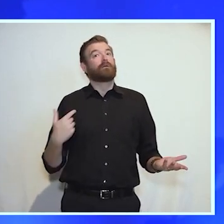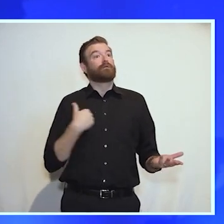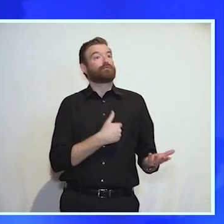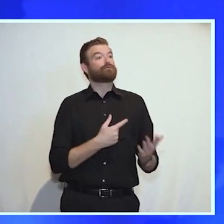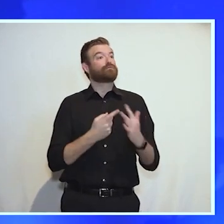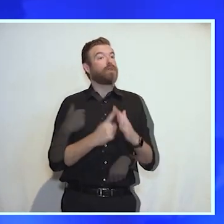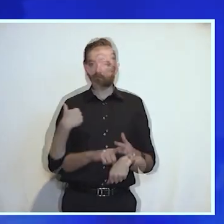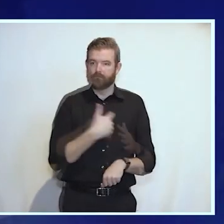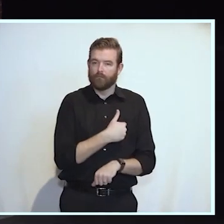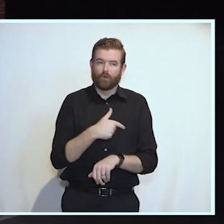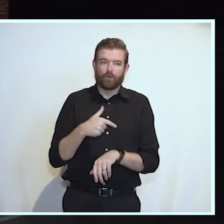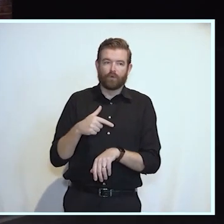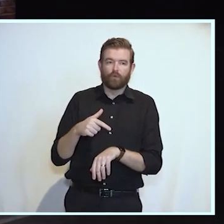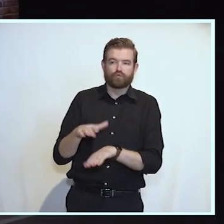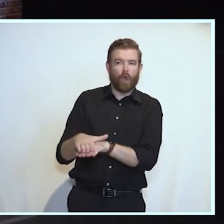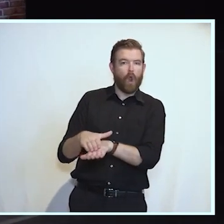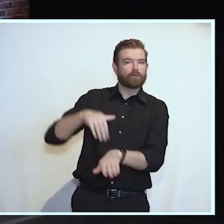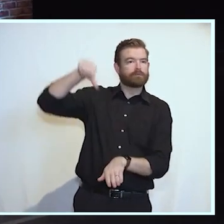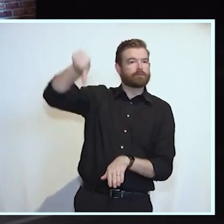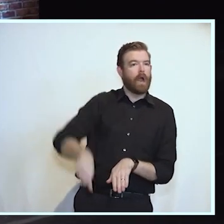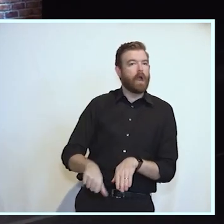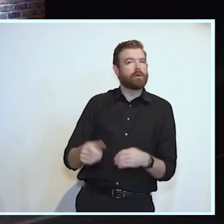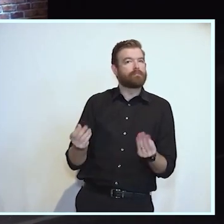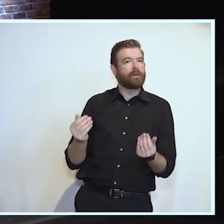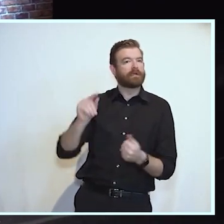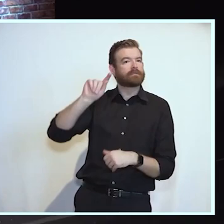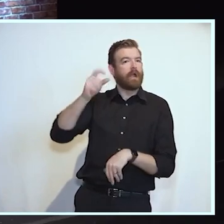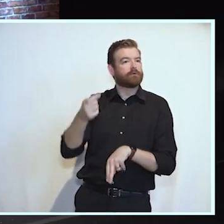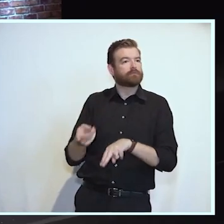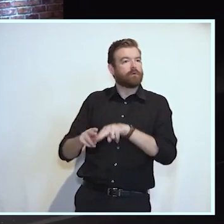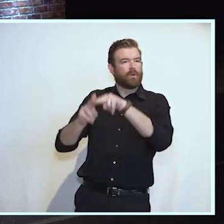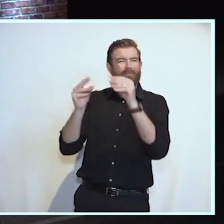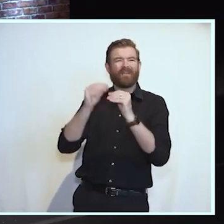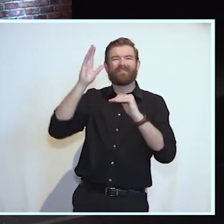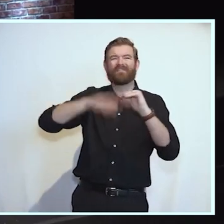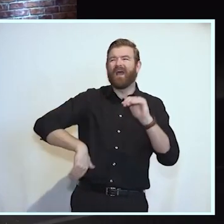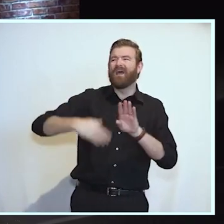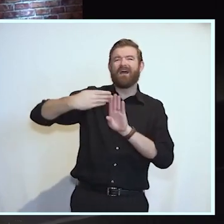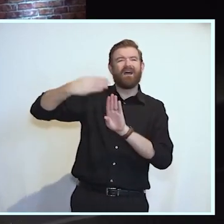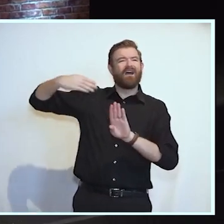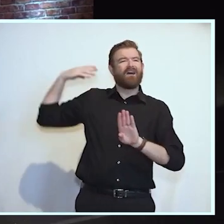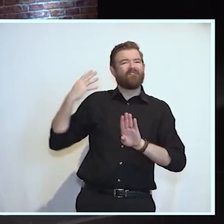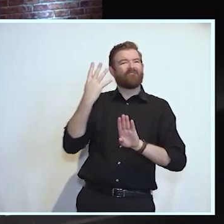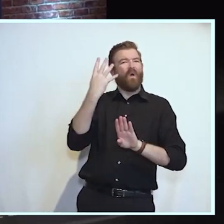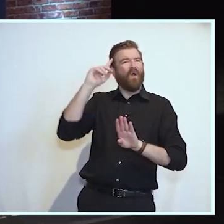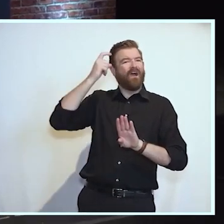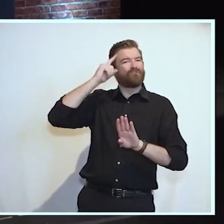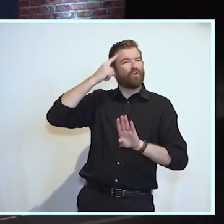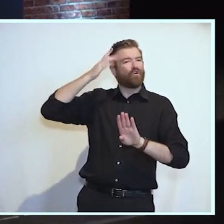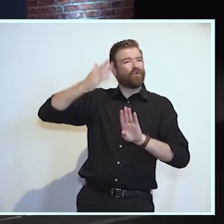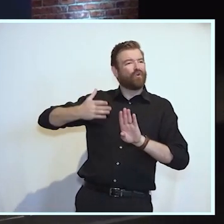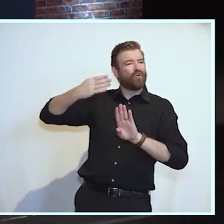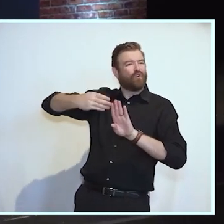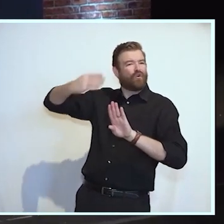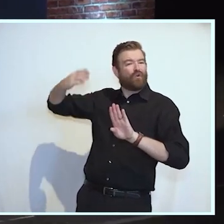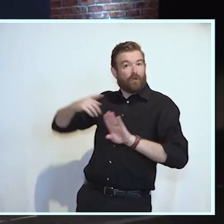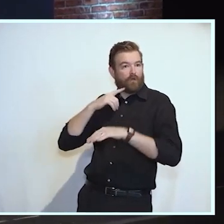to testing, and continuing to grow in that space. Also, looking at a lot of